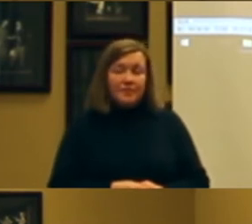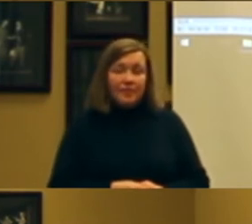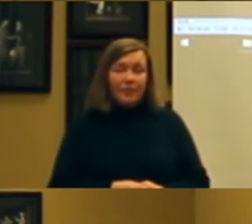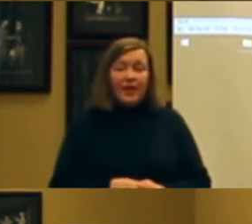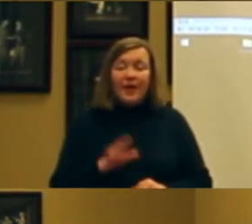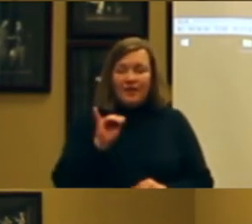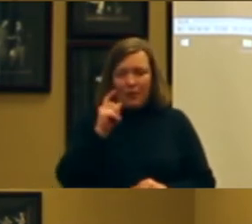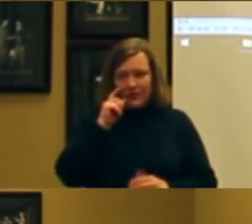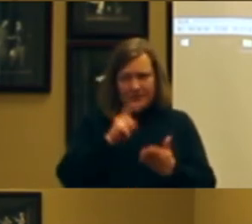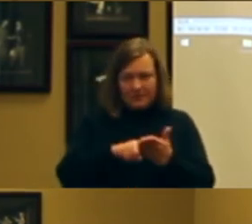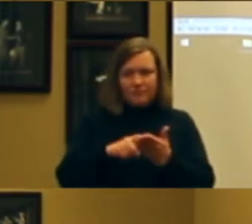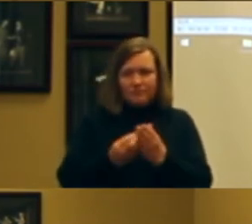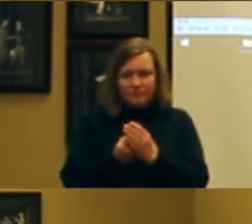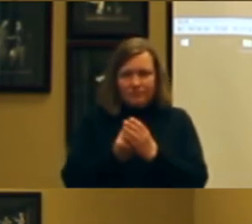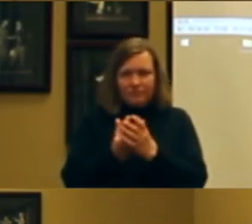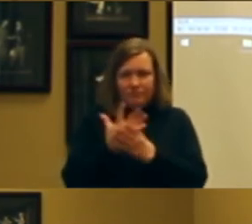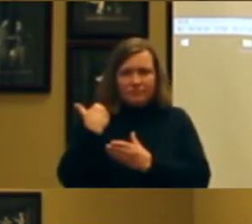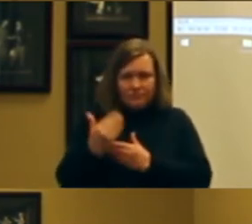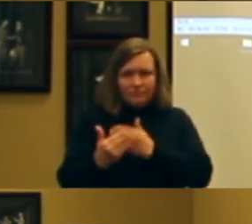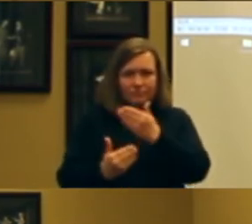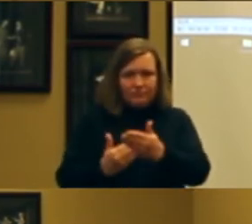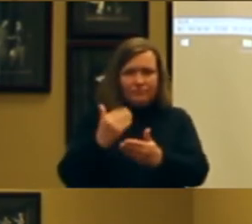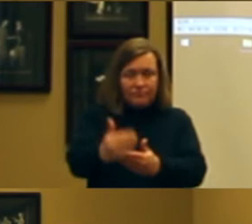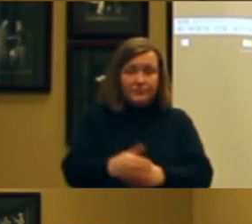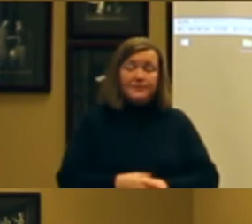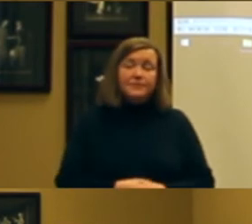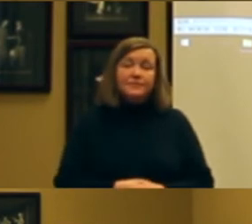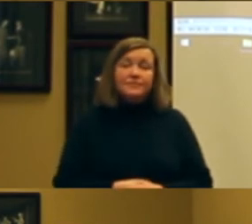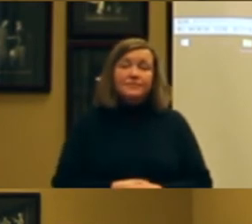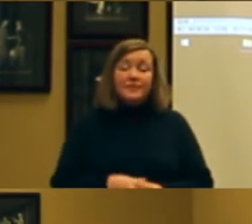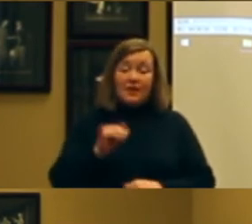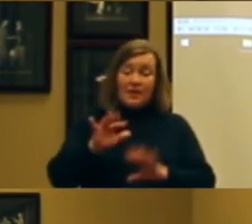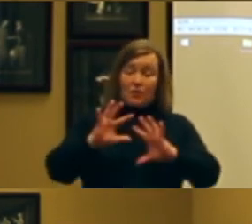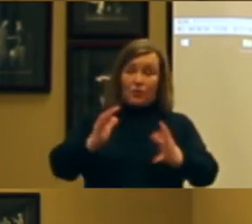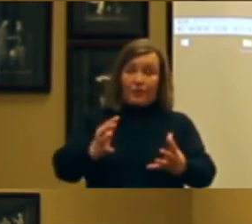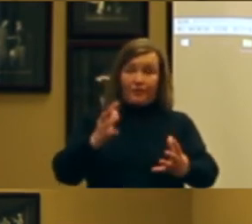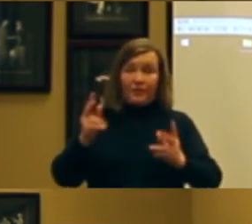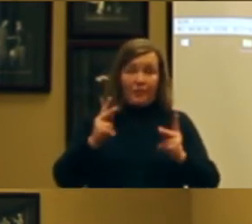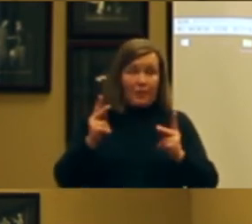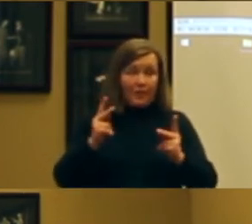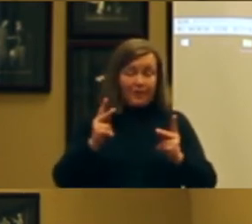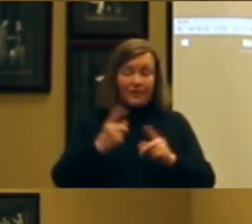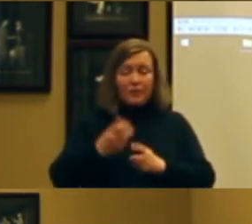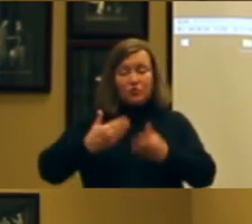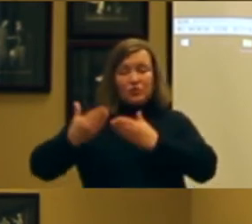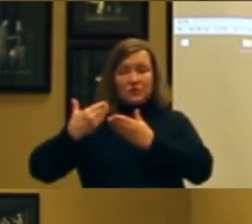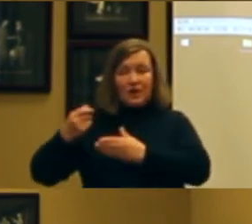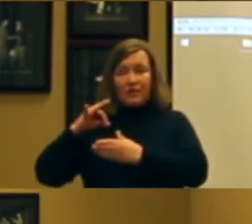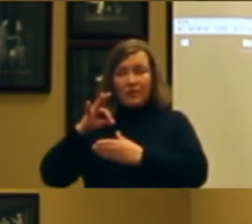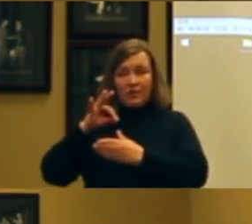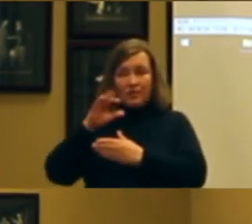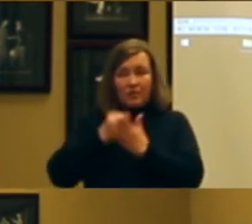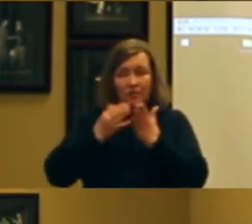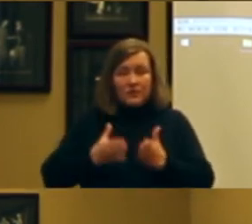It is generation after generation. I happen to call this group generations of artists of